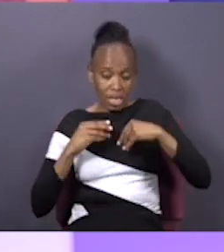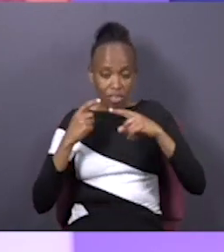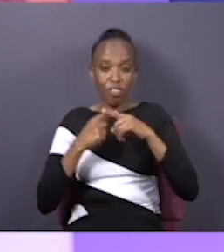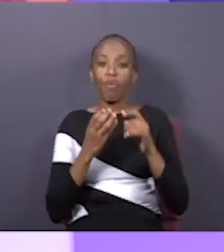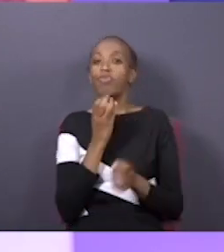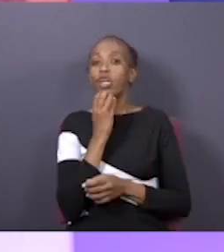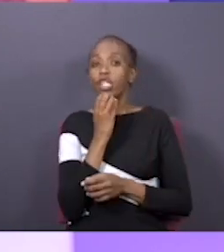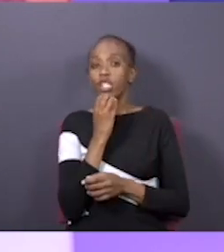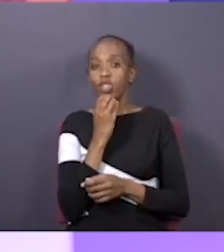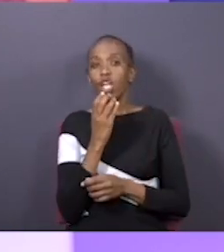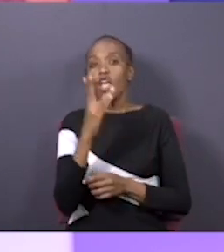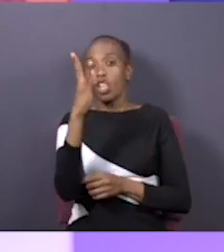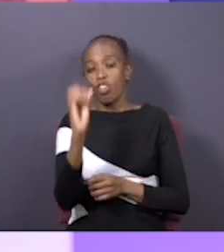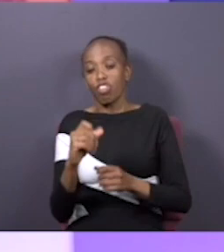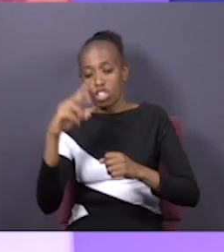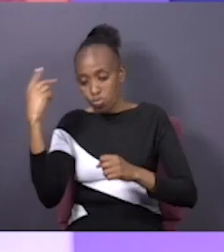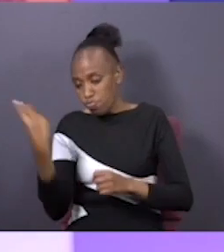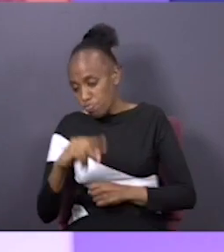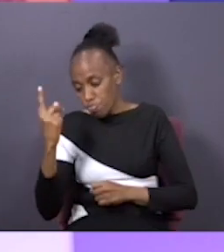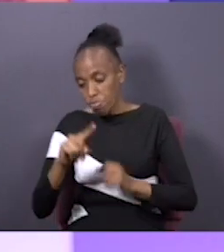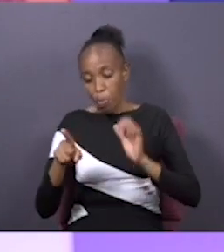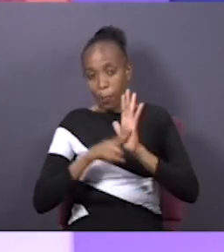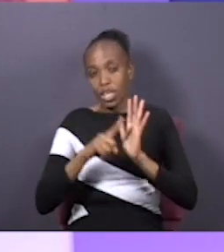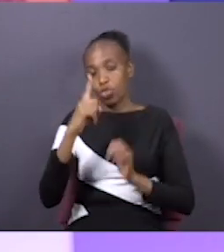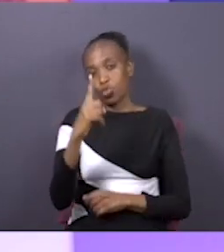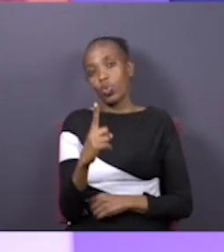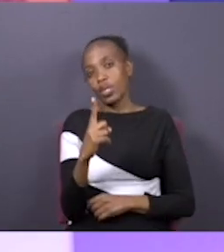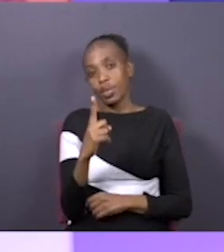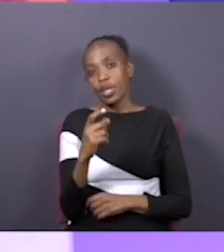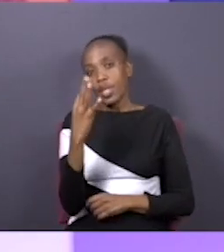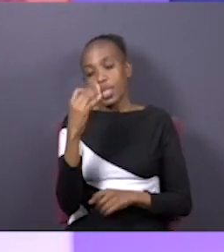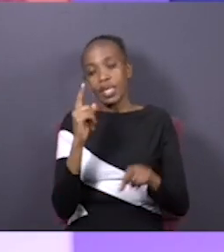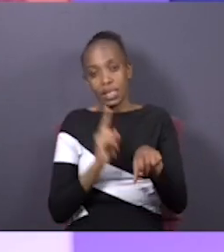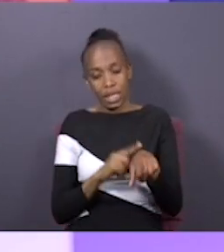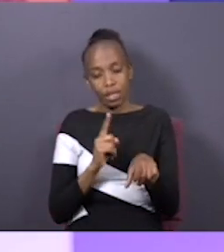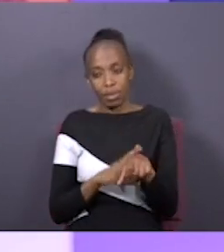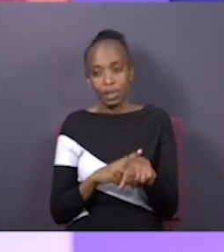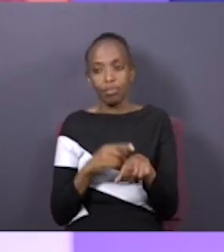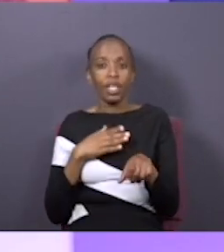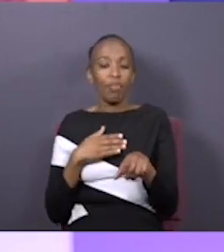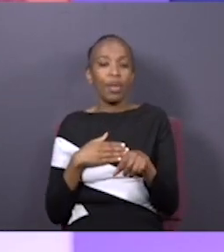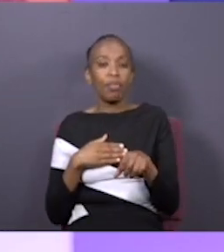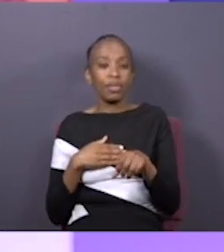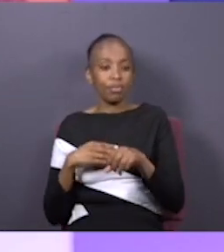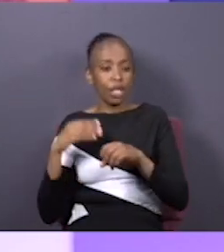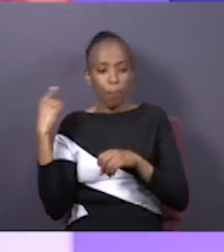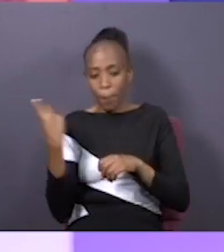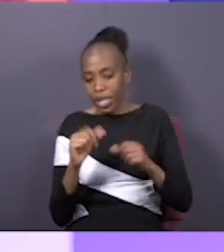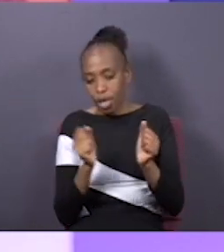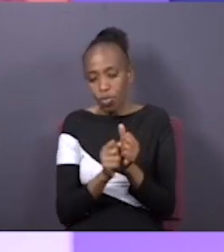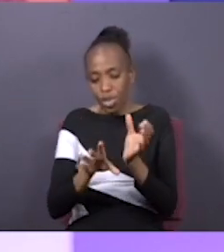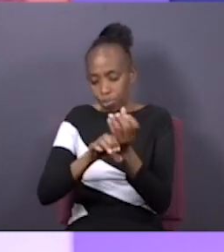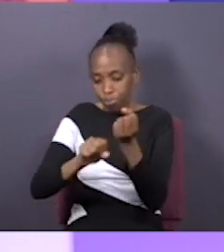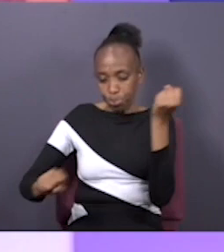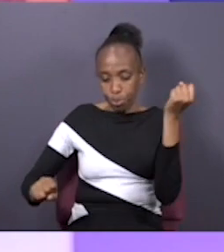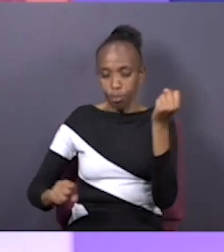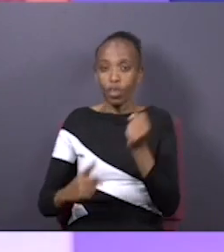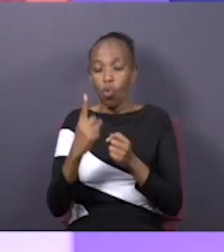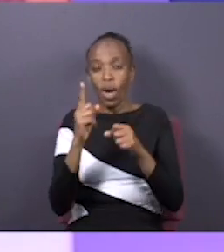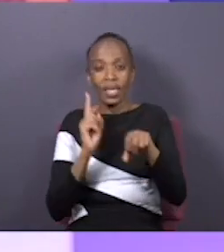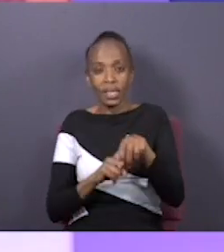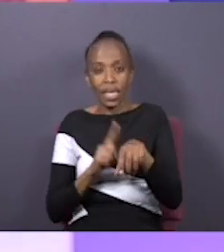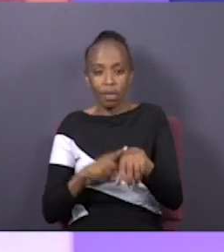the Jews the 40 lashes minus one. Three times I was beaten with rods. Once I